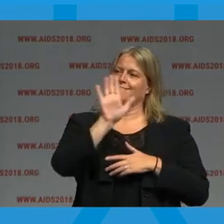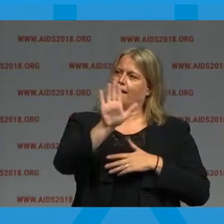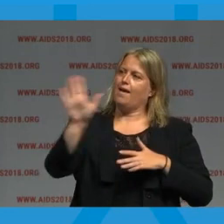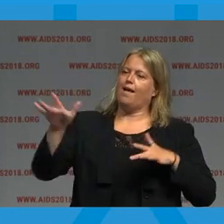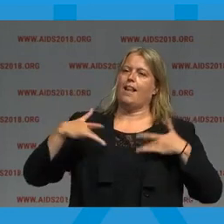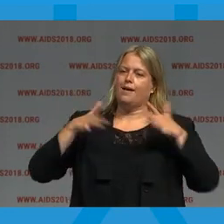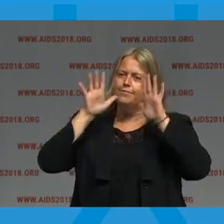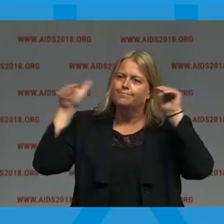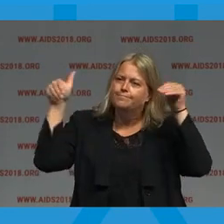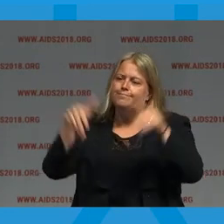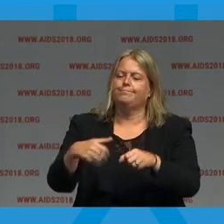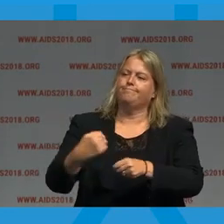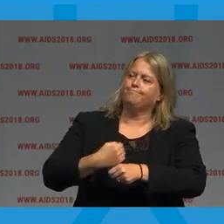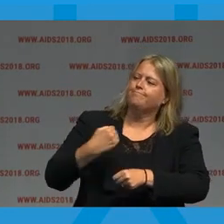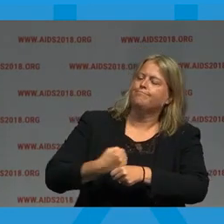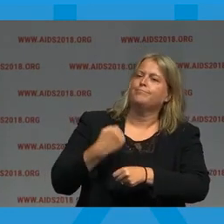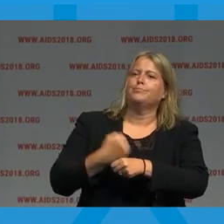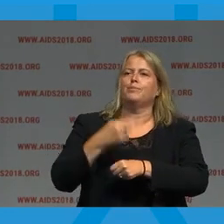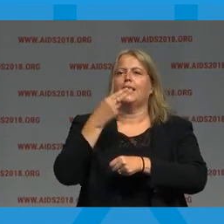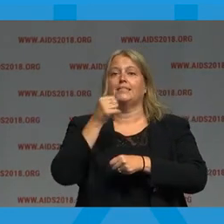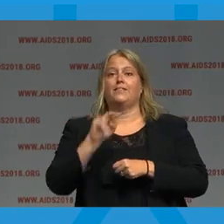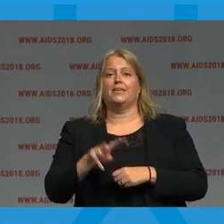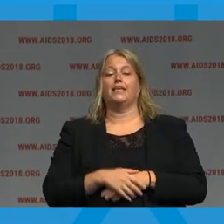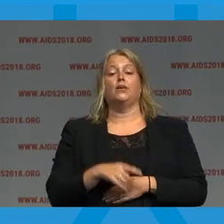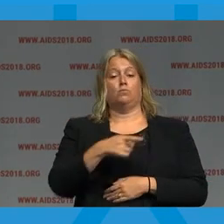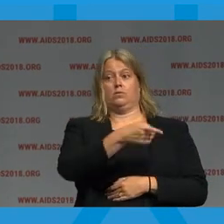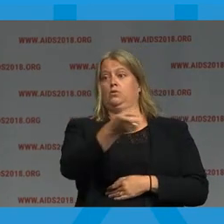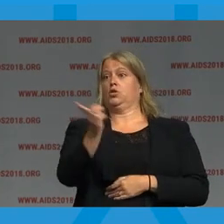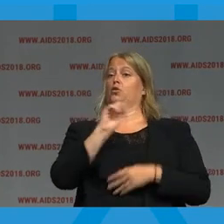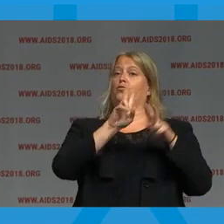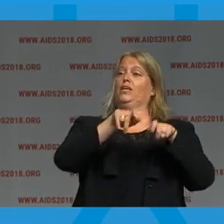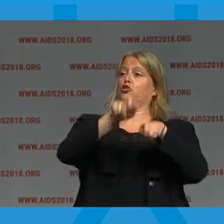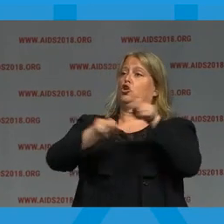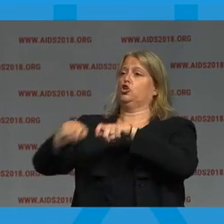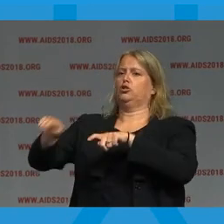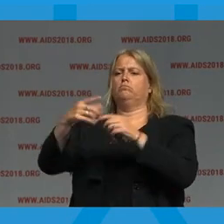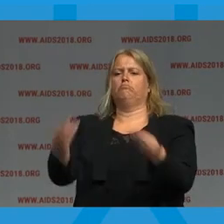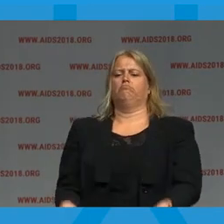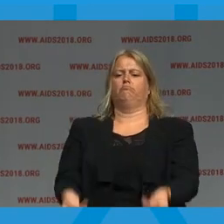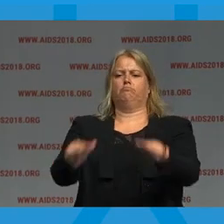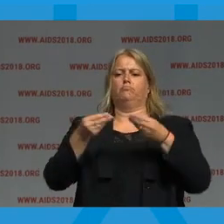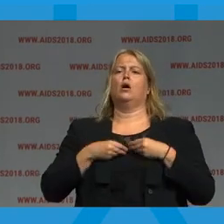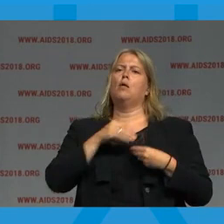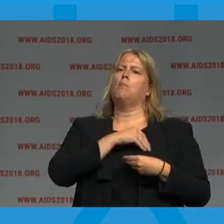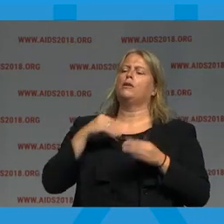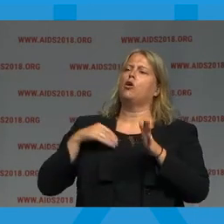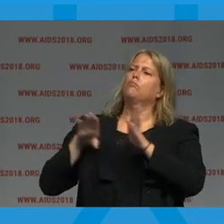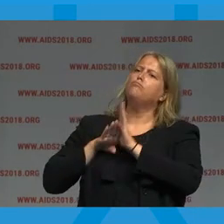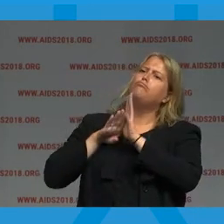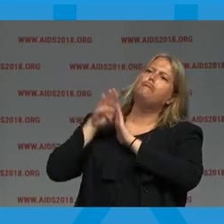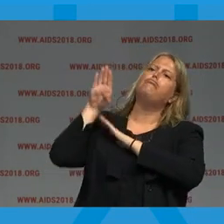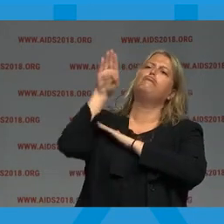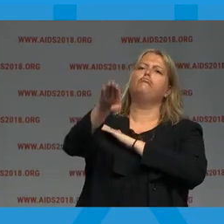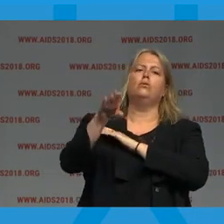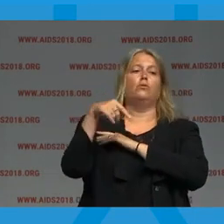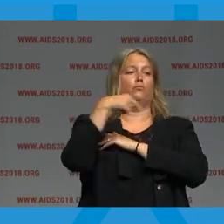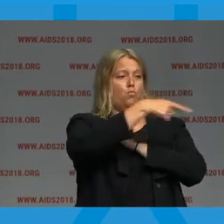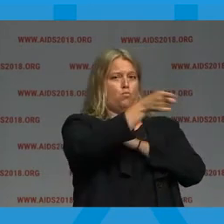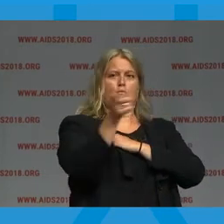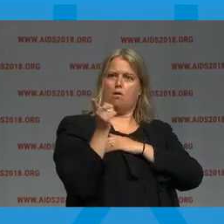HIV. They have helped bring about the medical advances that we have seen for those living with